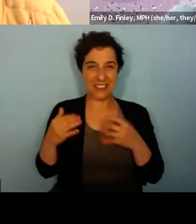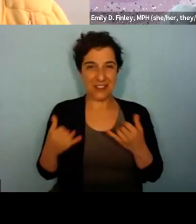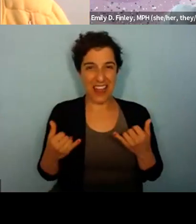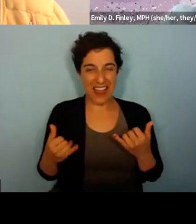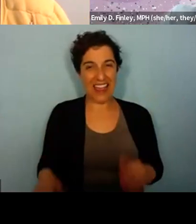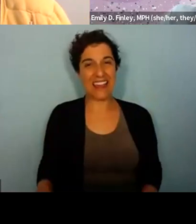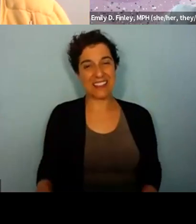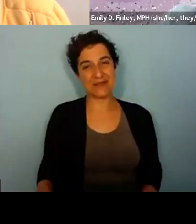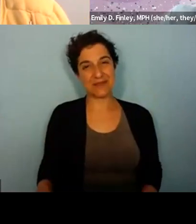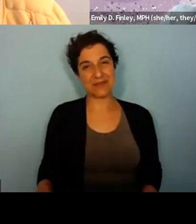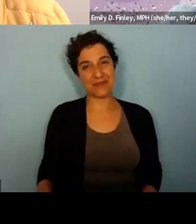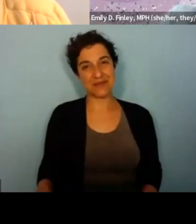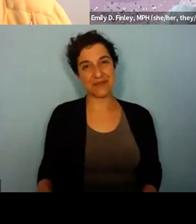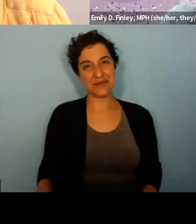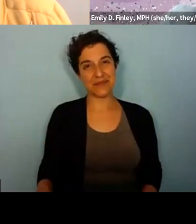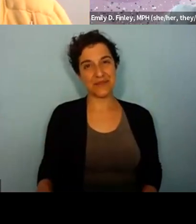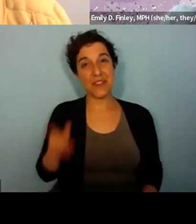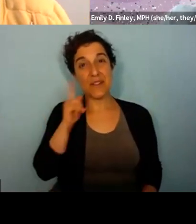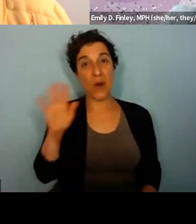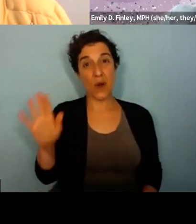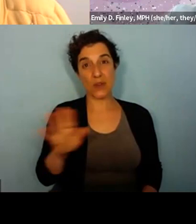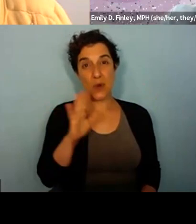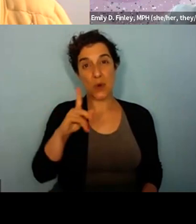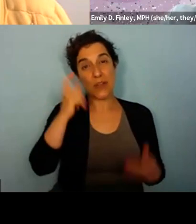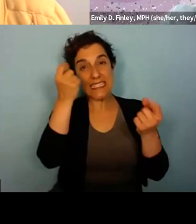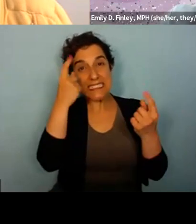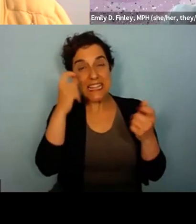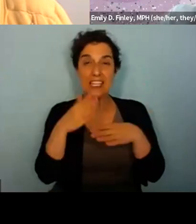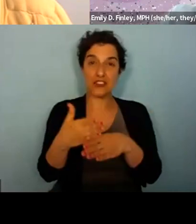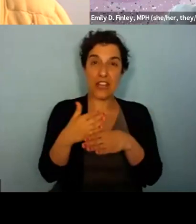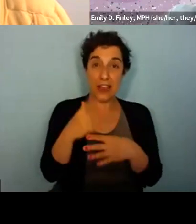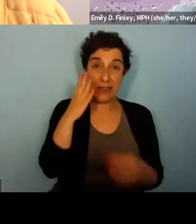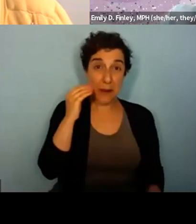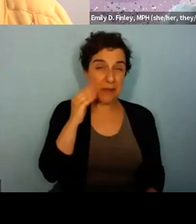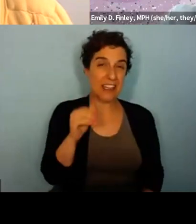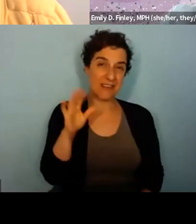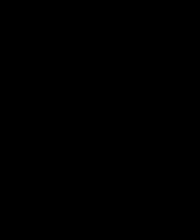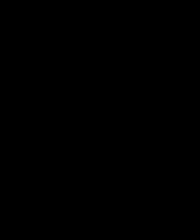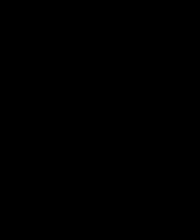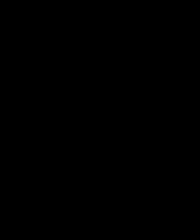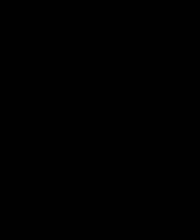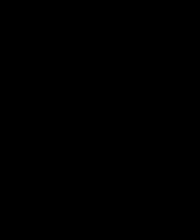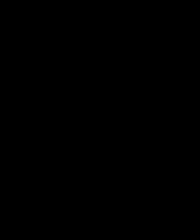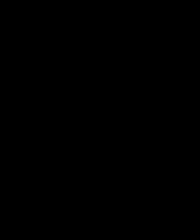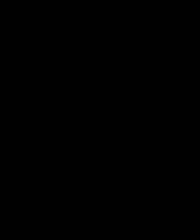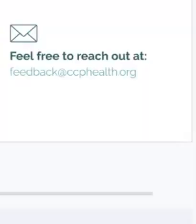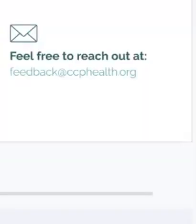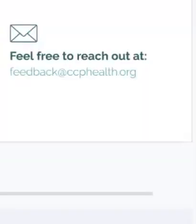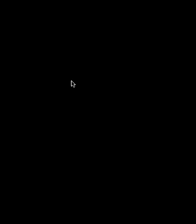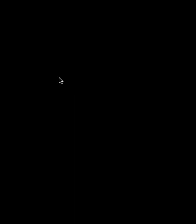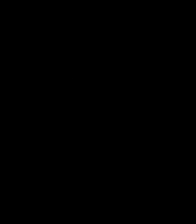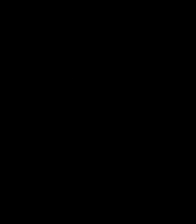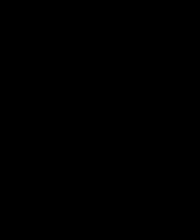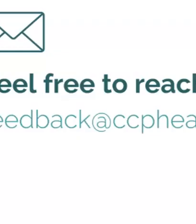for your insights, sharing your experiences. We can get the slides back up. We do have